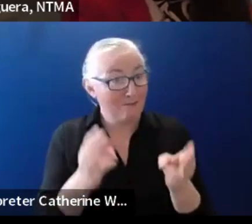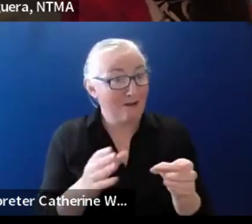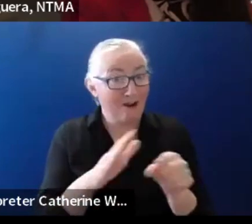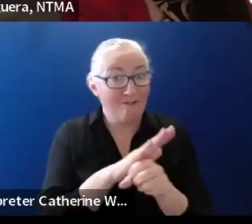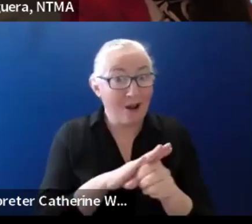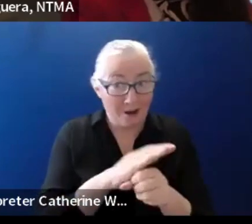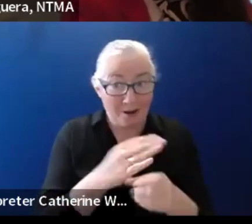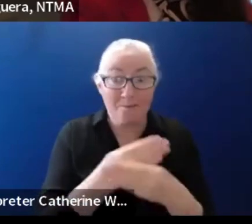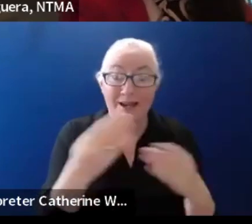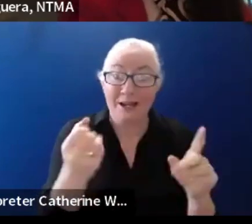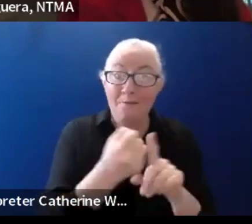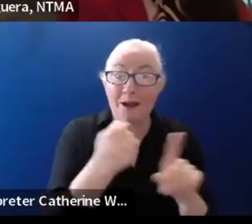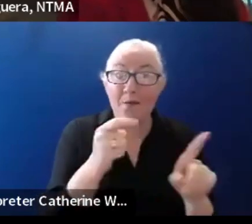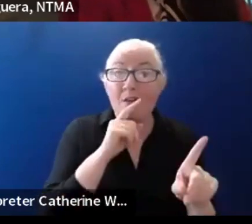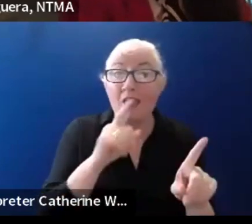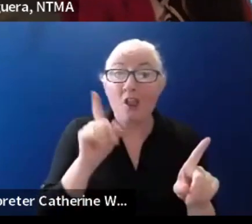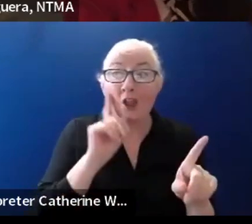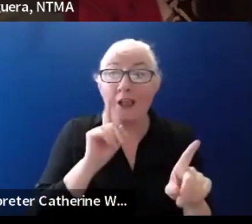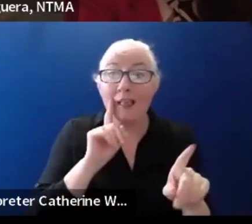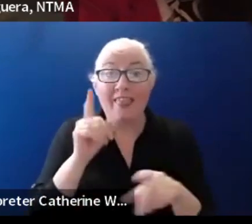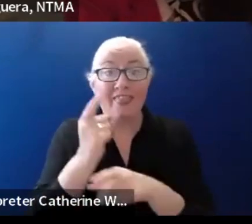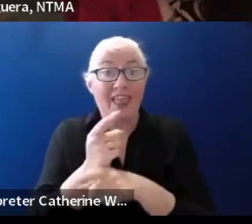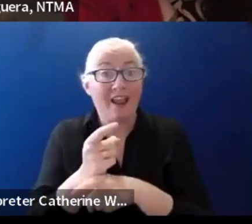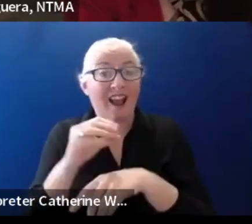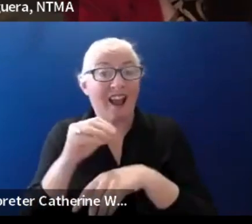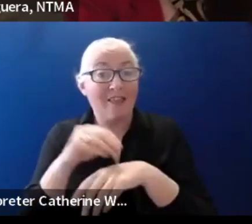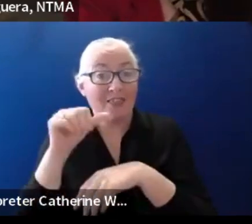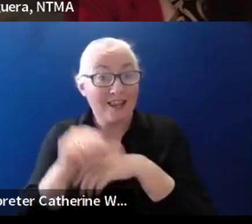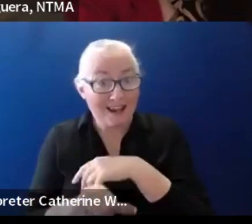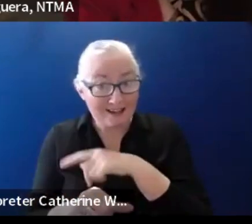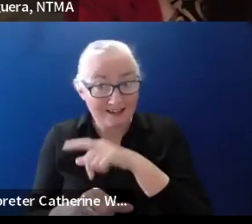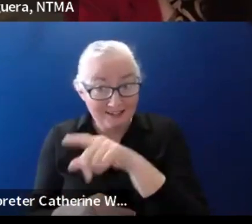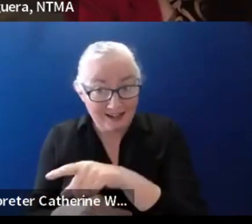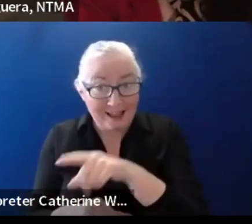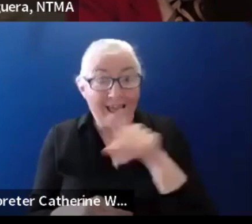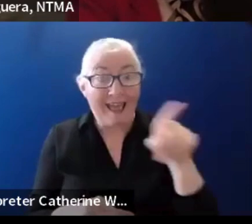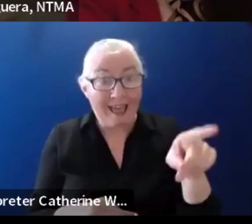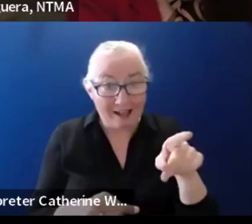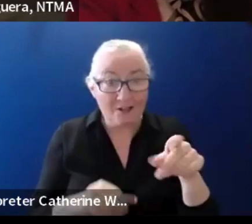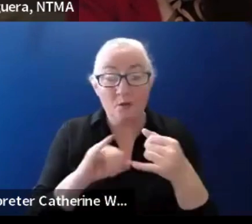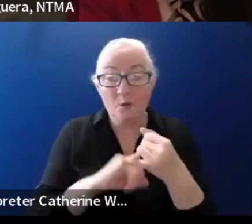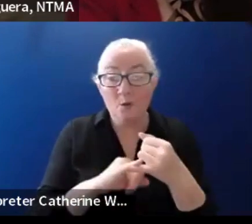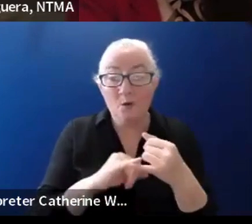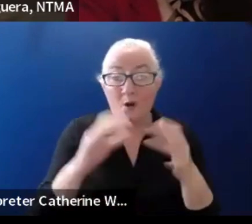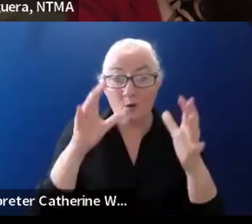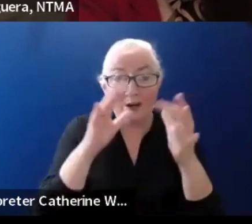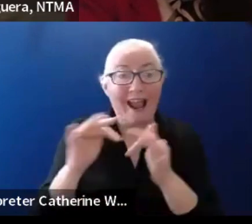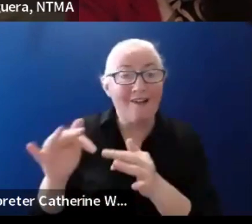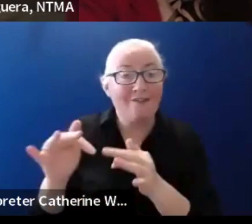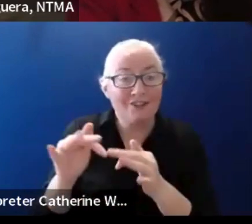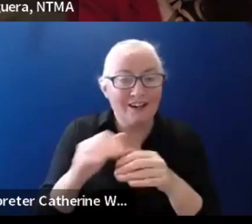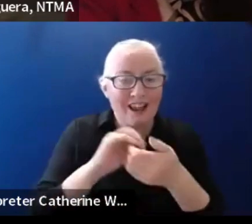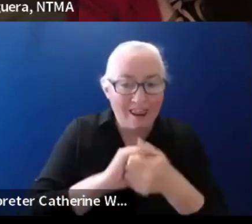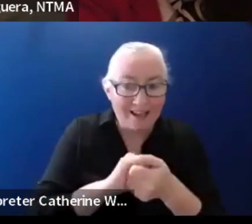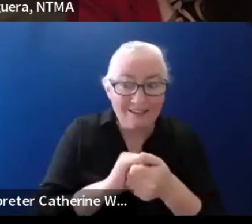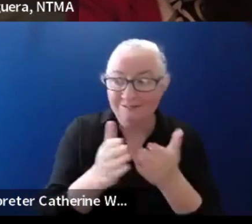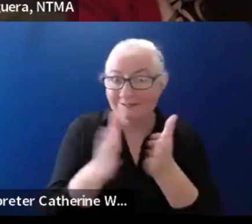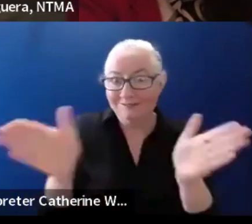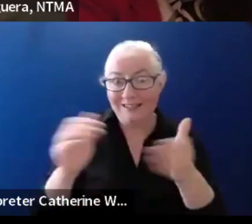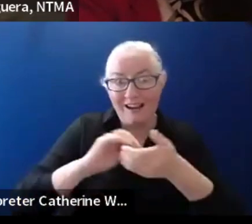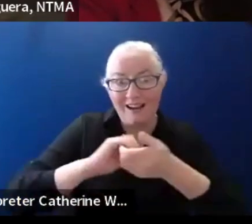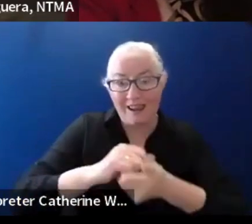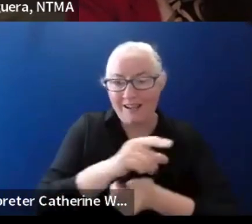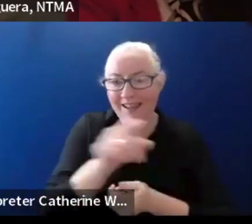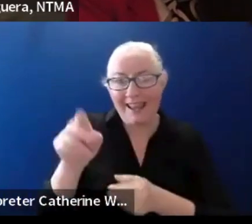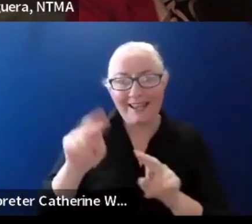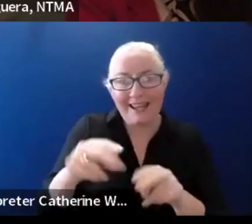such an impact, both on the girls that were there in the day, but also the guardians of those girls, but the wider colleague base as well, because they